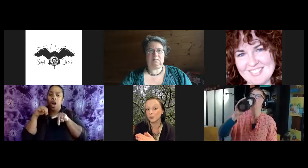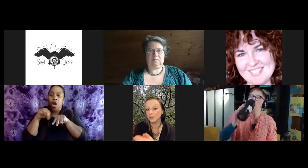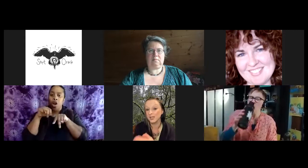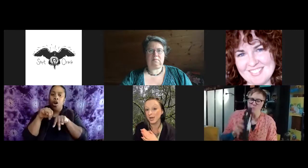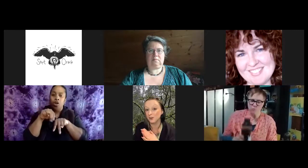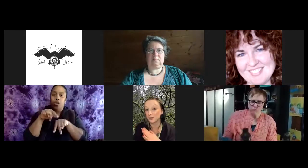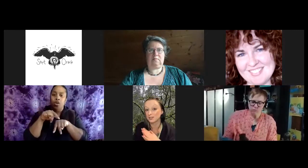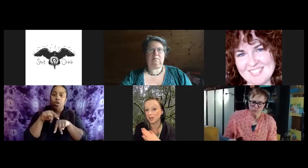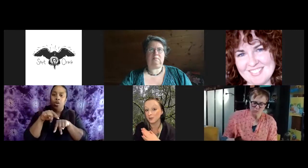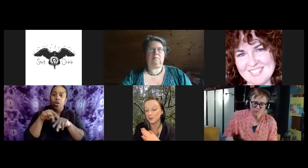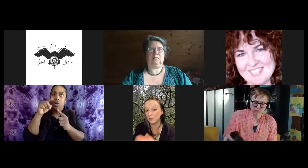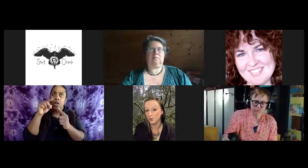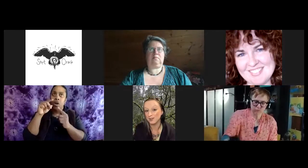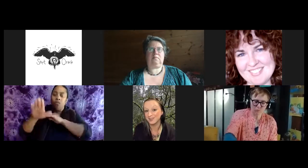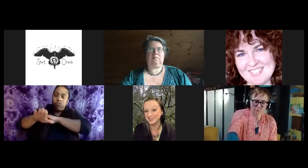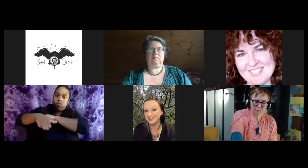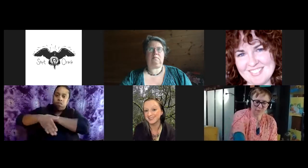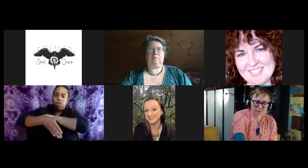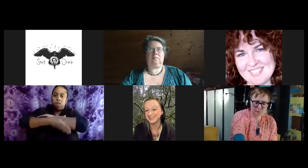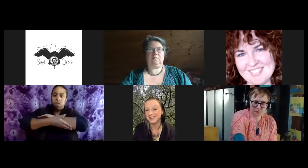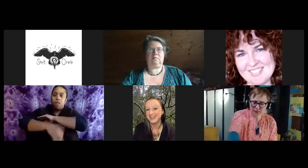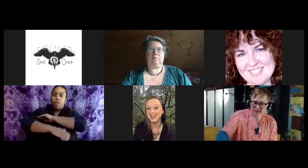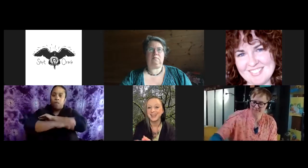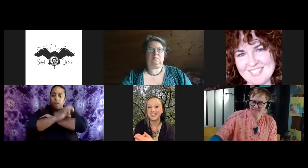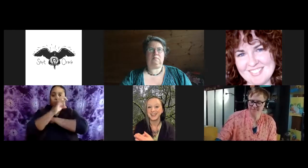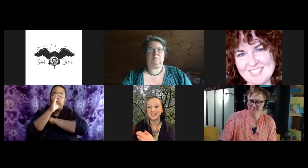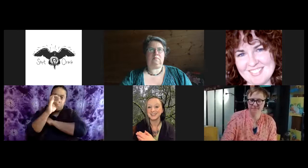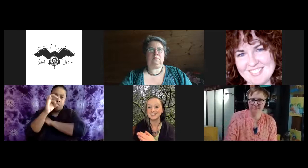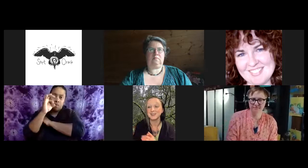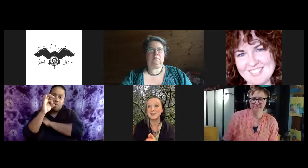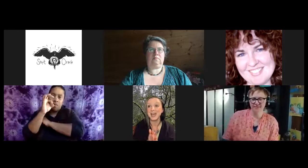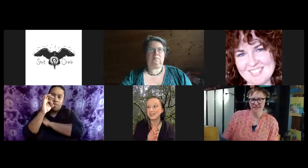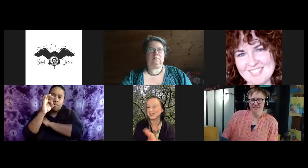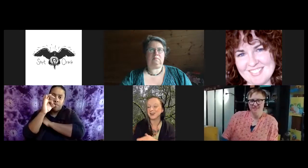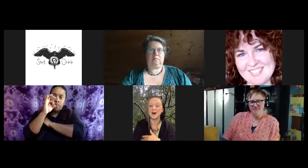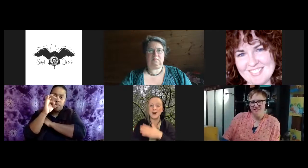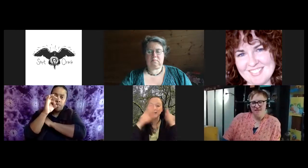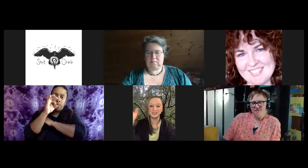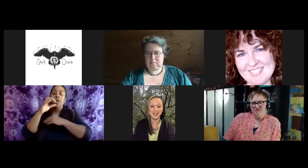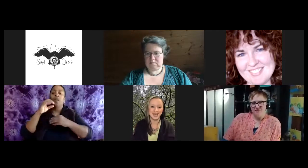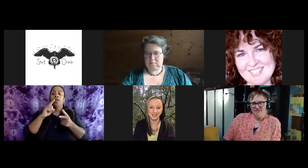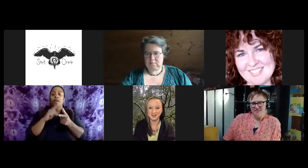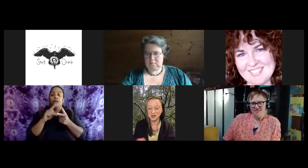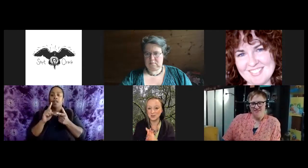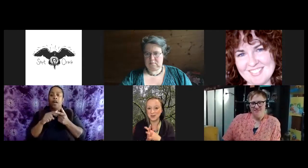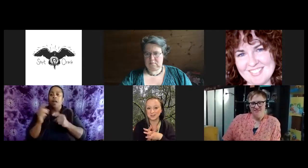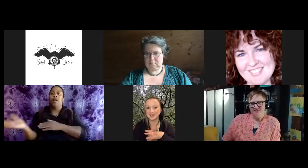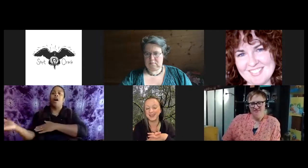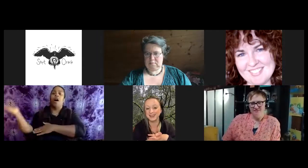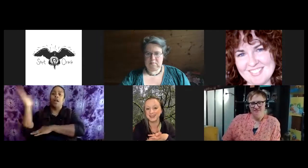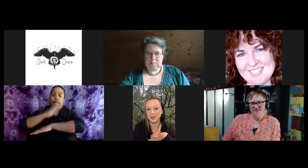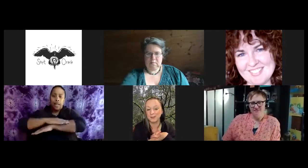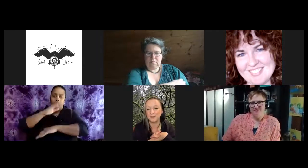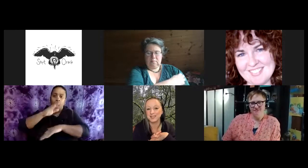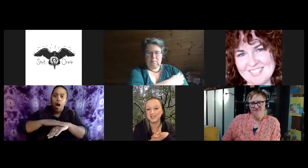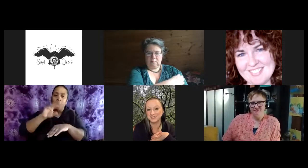until the wee hours of the morning. And then all day on